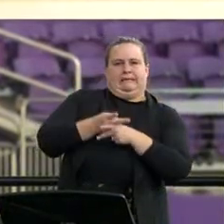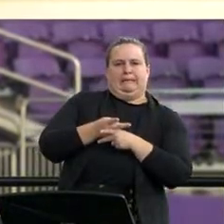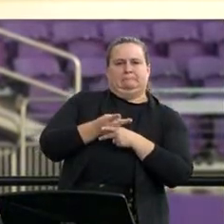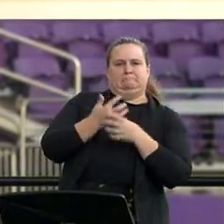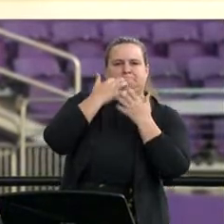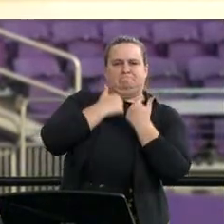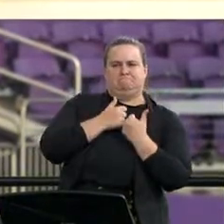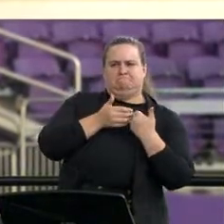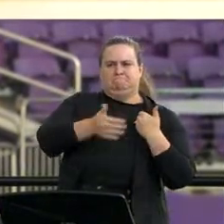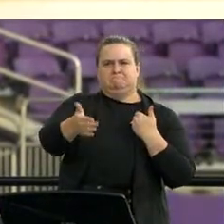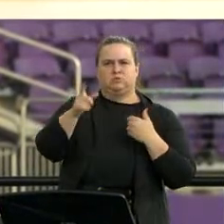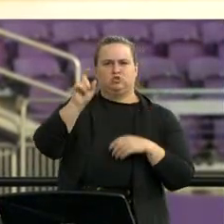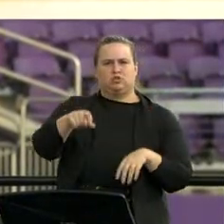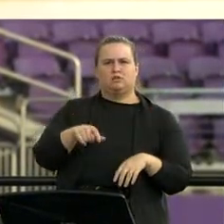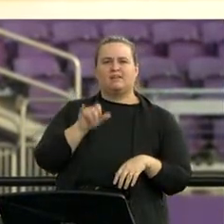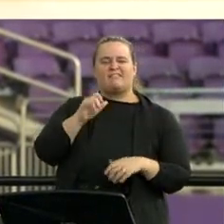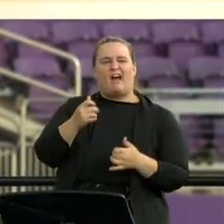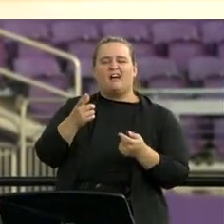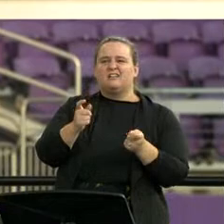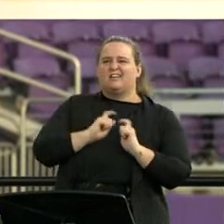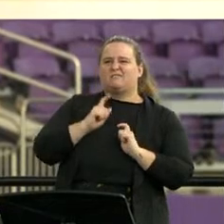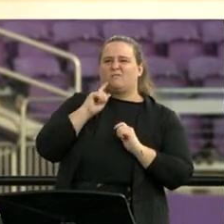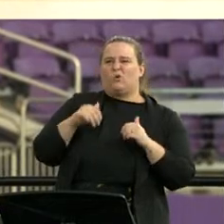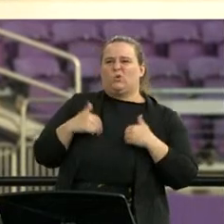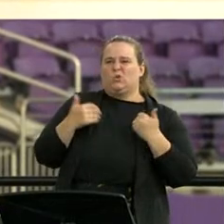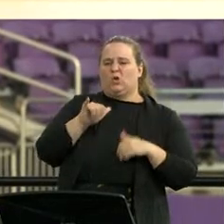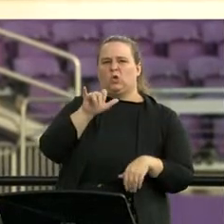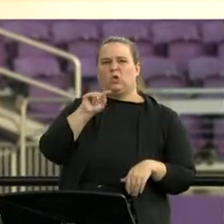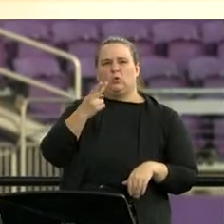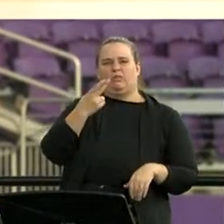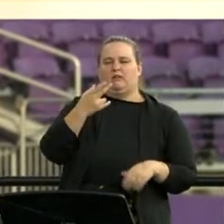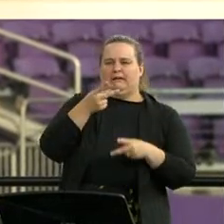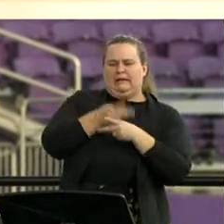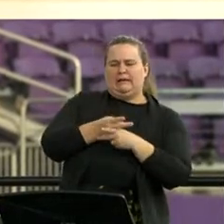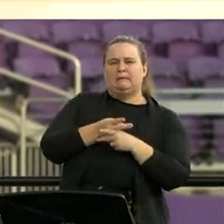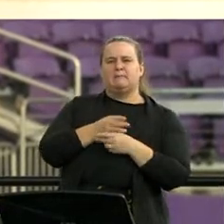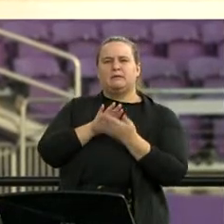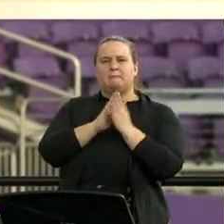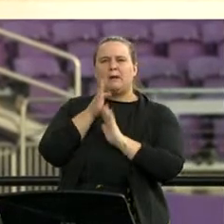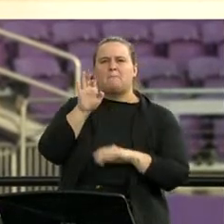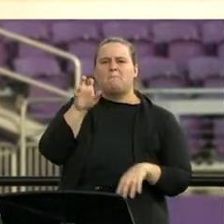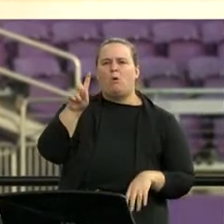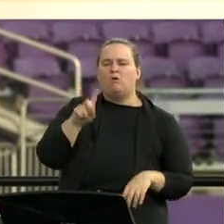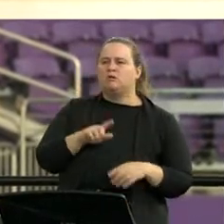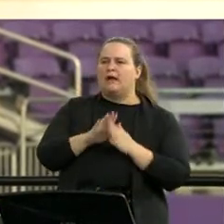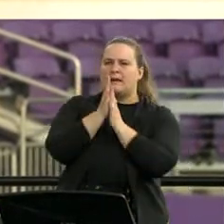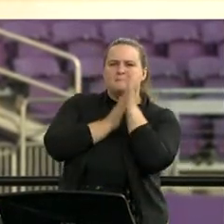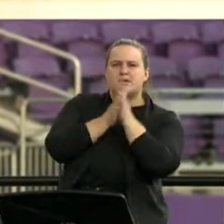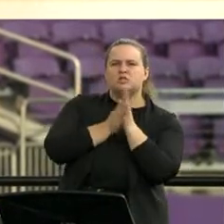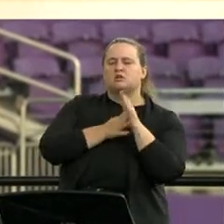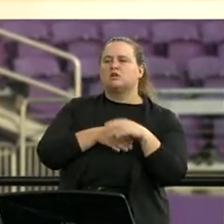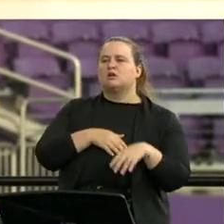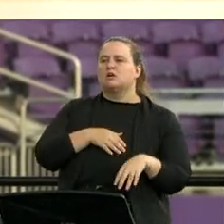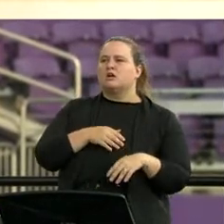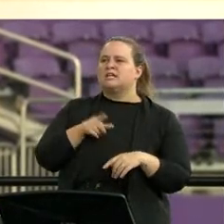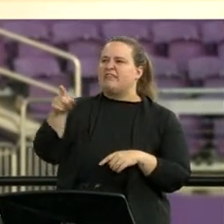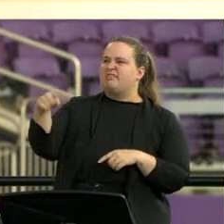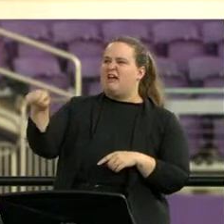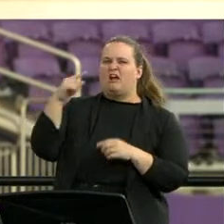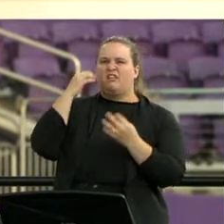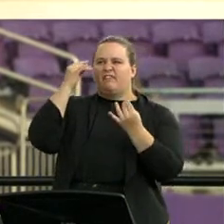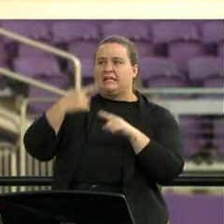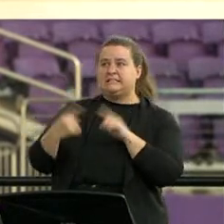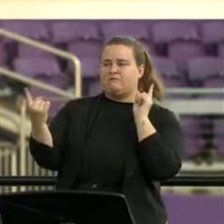unwaveringly. Cherish this gift of youth. Be bold. Be ambitious. Think things others don't dare to